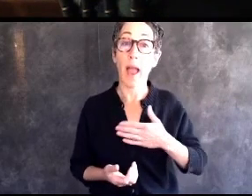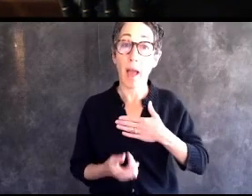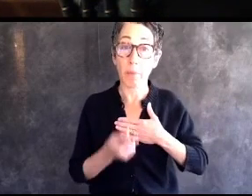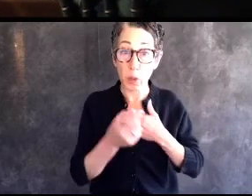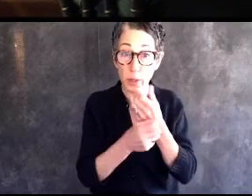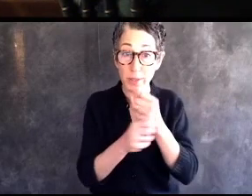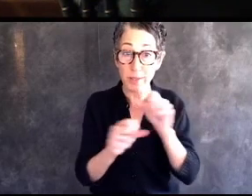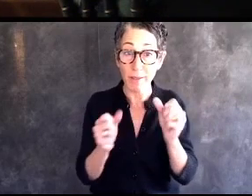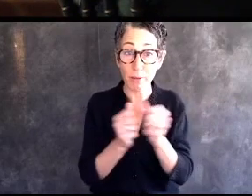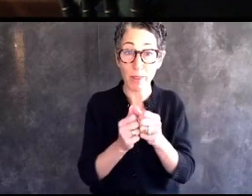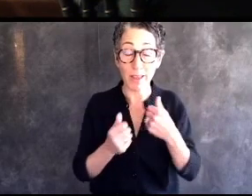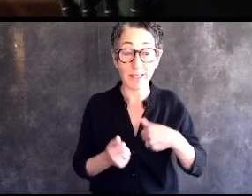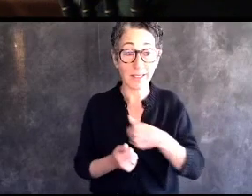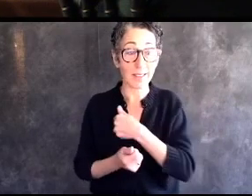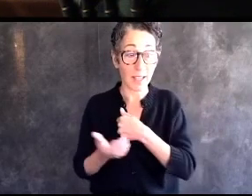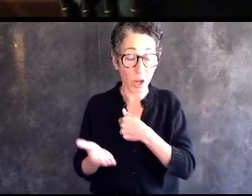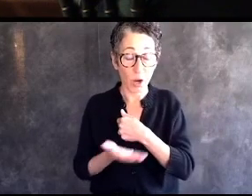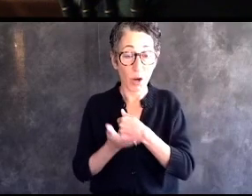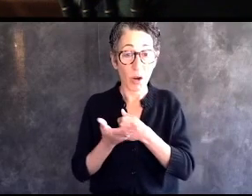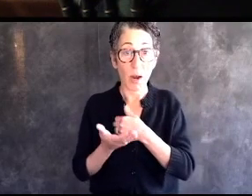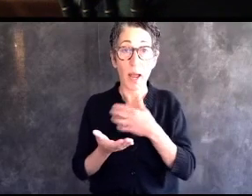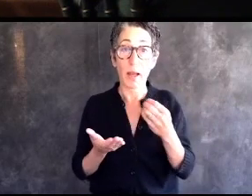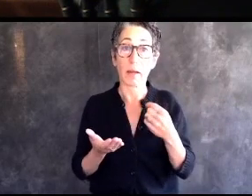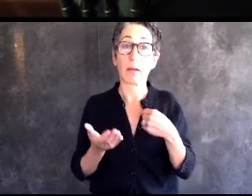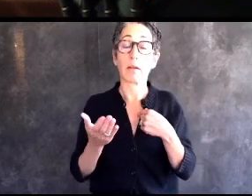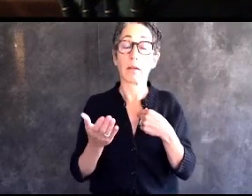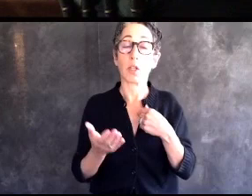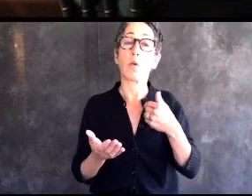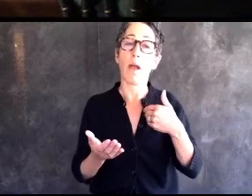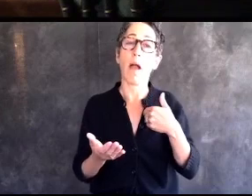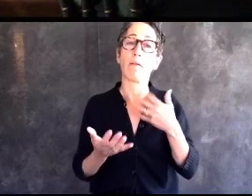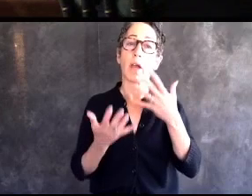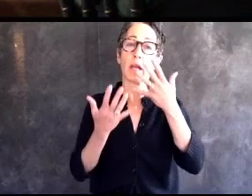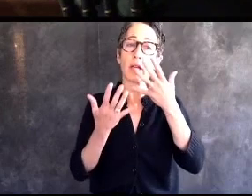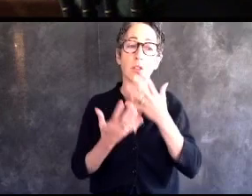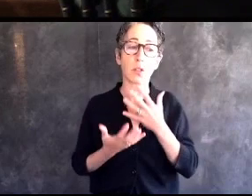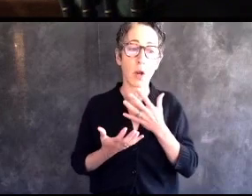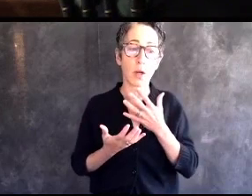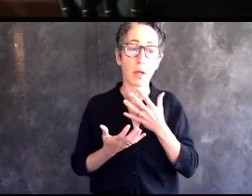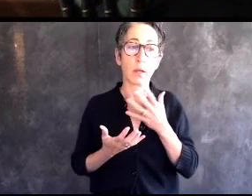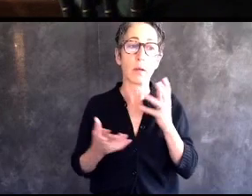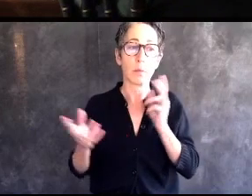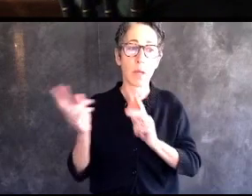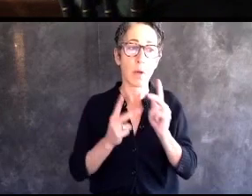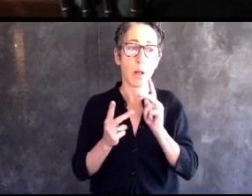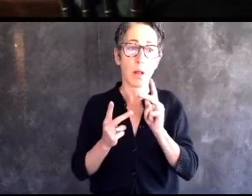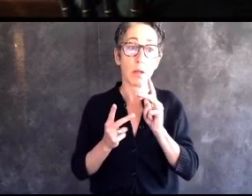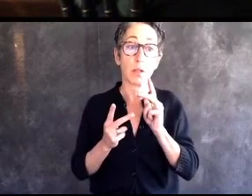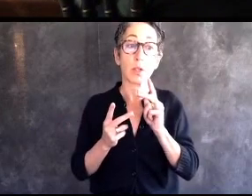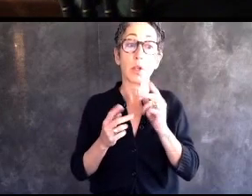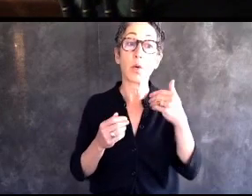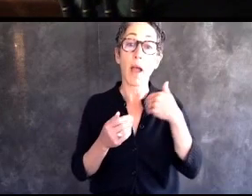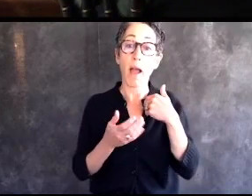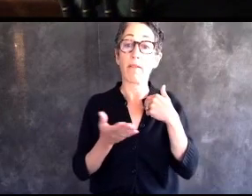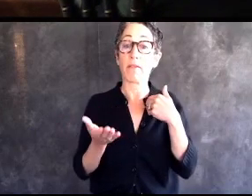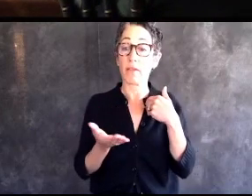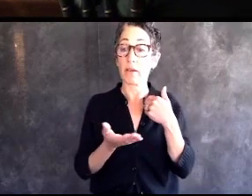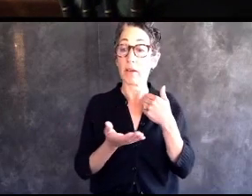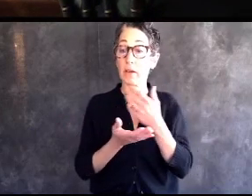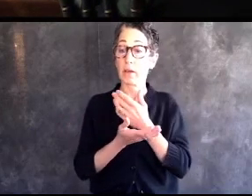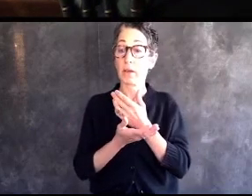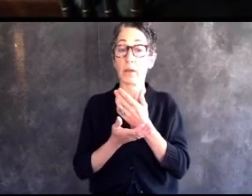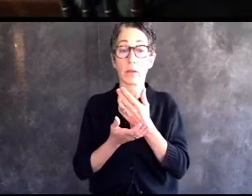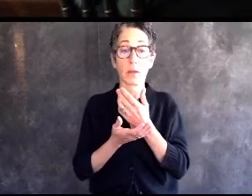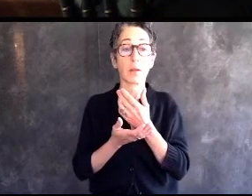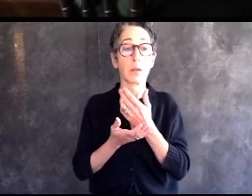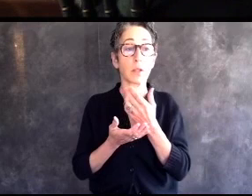know that you face a daunting challenge ahead of you when you return. So while we have this brief break to talk about the book and to talk about